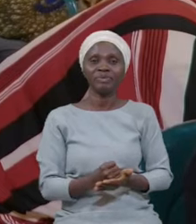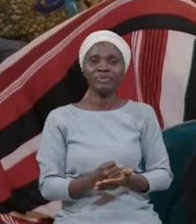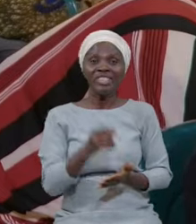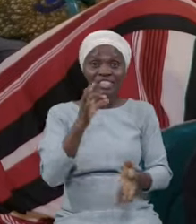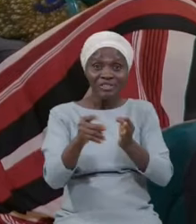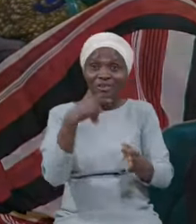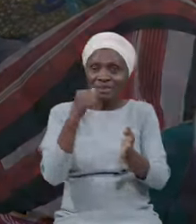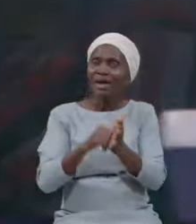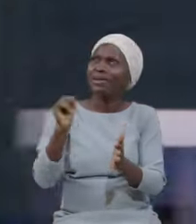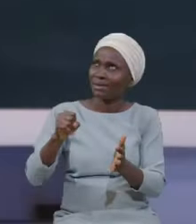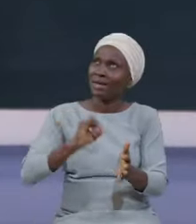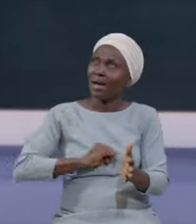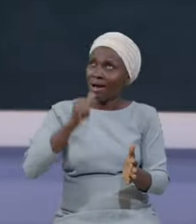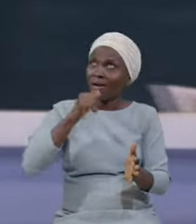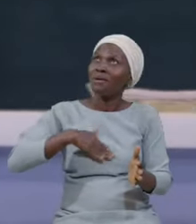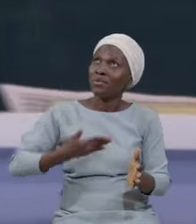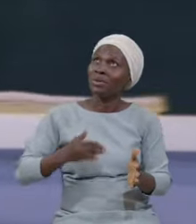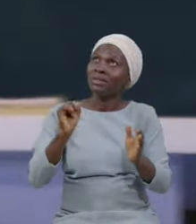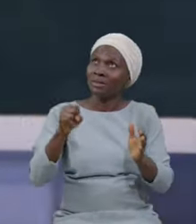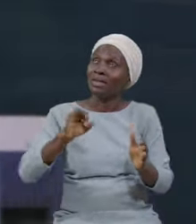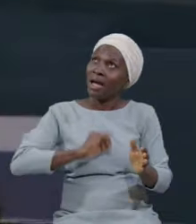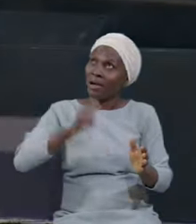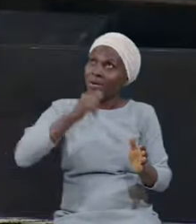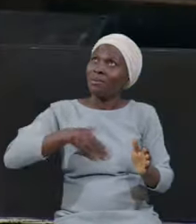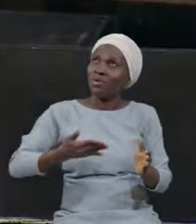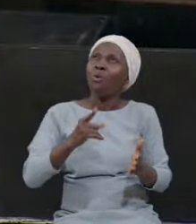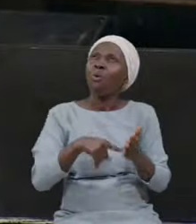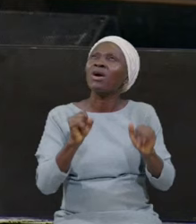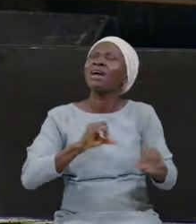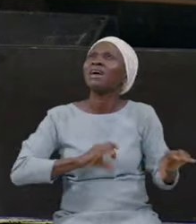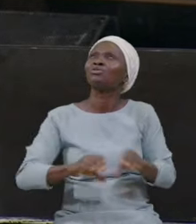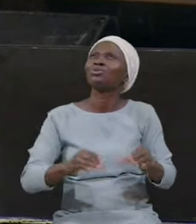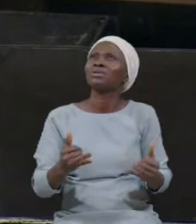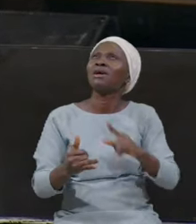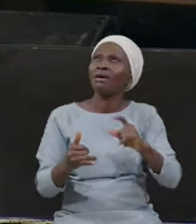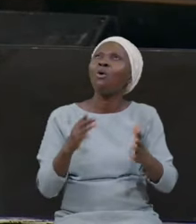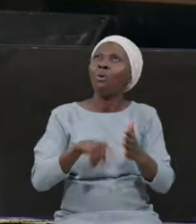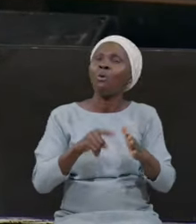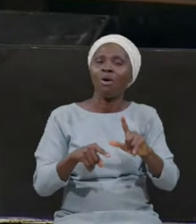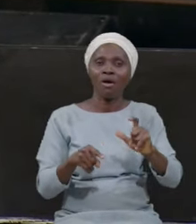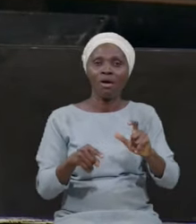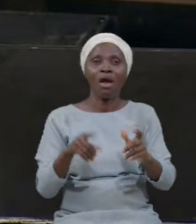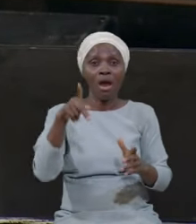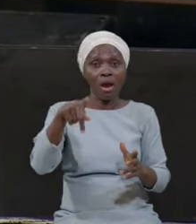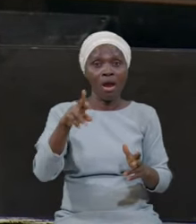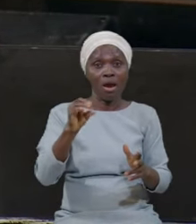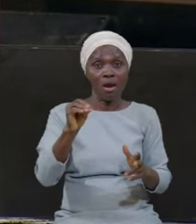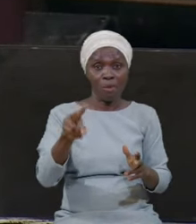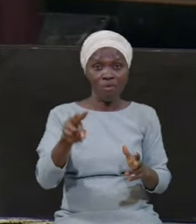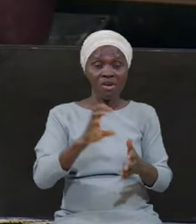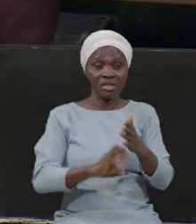to do? Proverbs chapter 23. We're reading there from verse 26. In